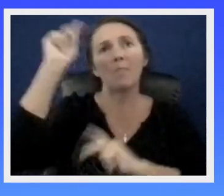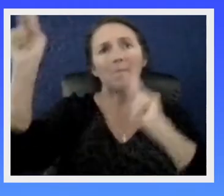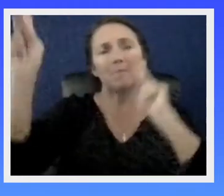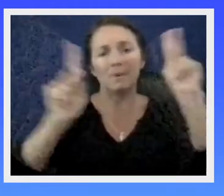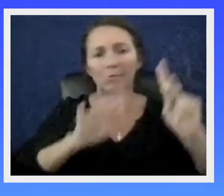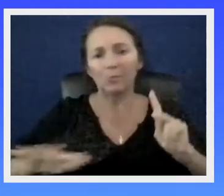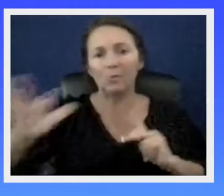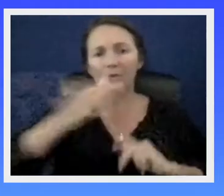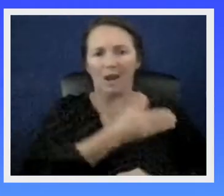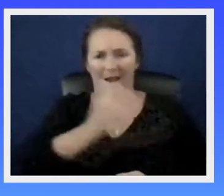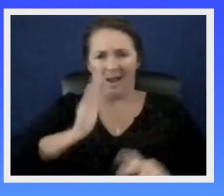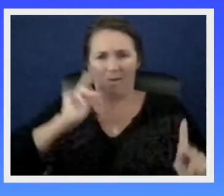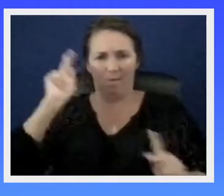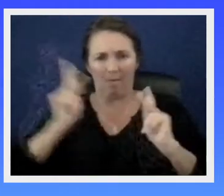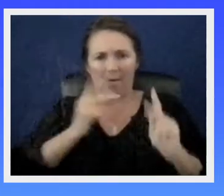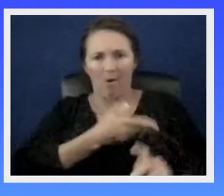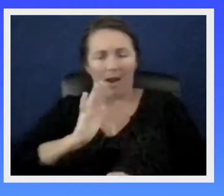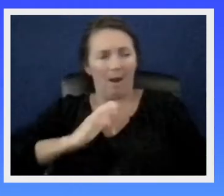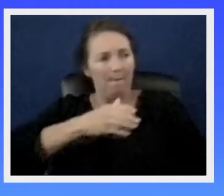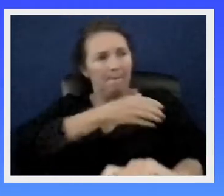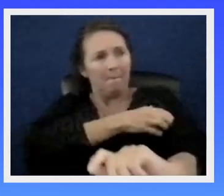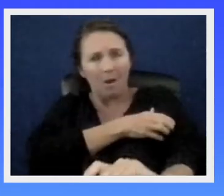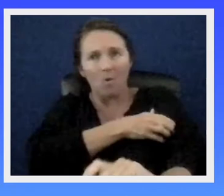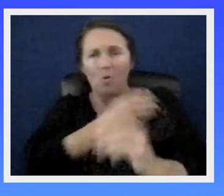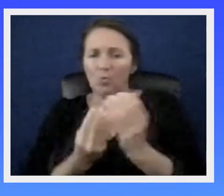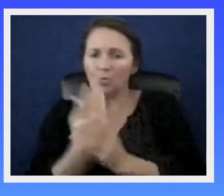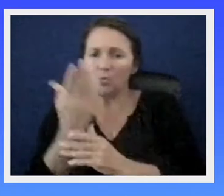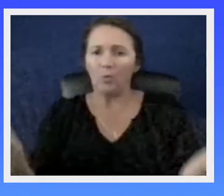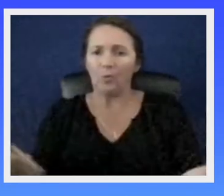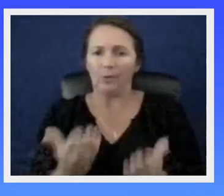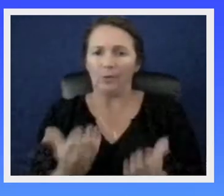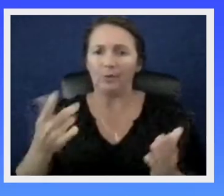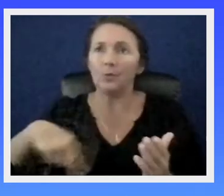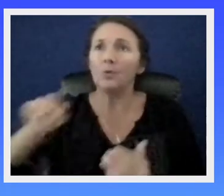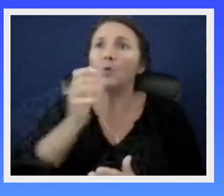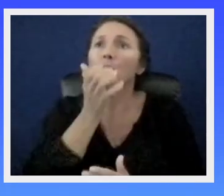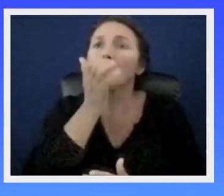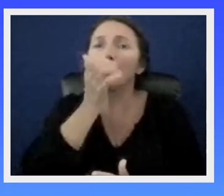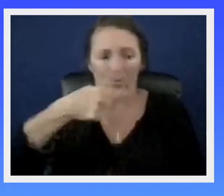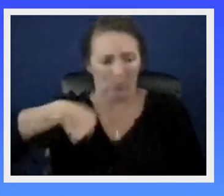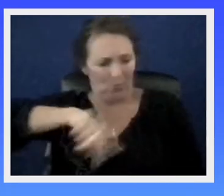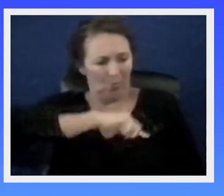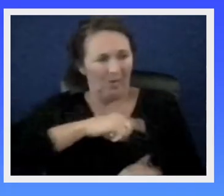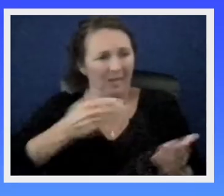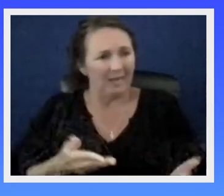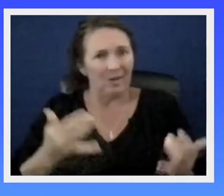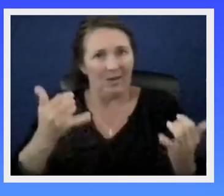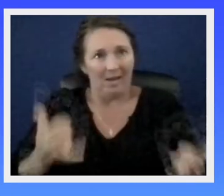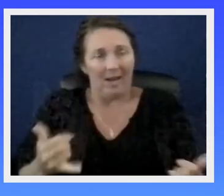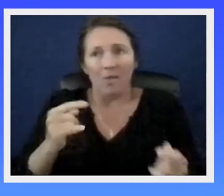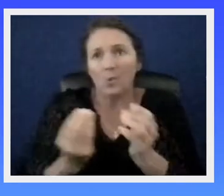people, our power grow here, the grass, we here and we, the blossom of our